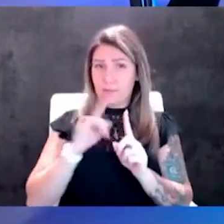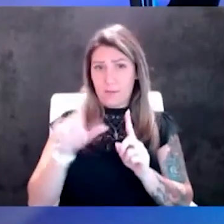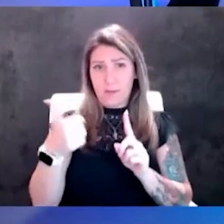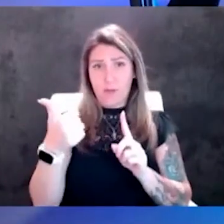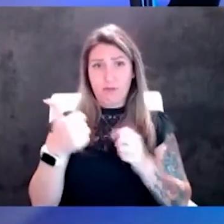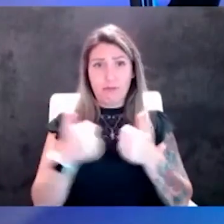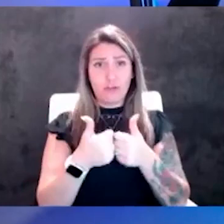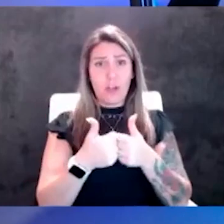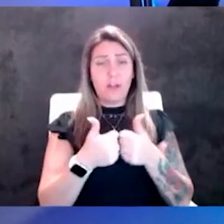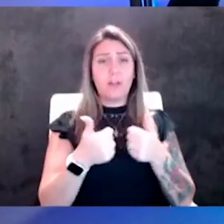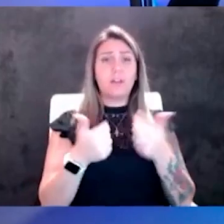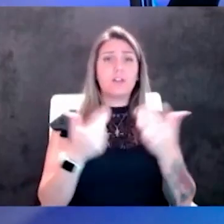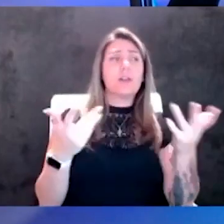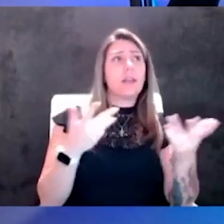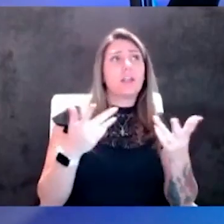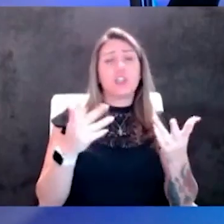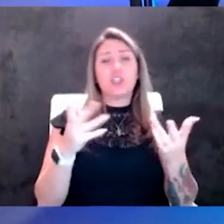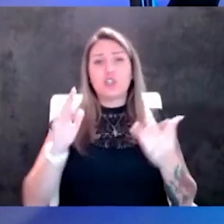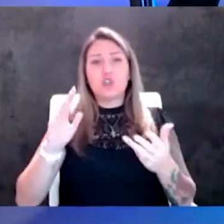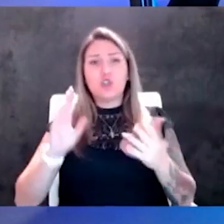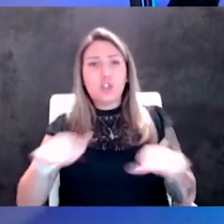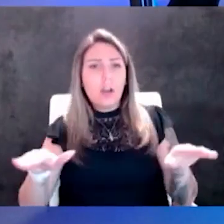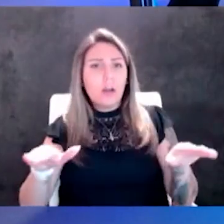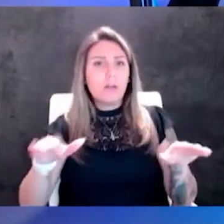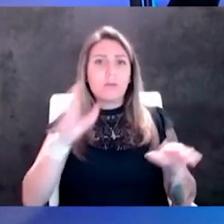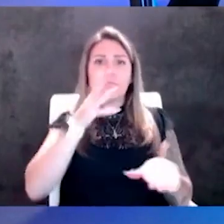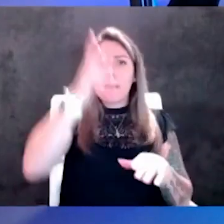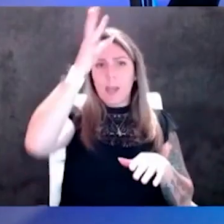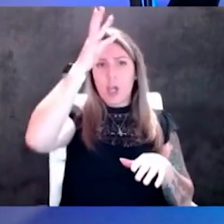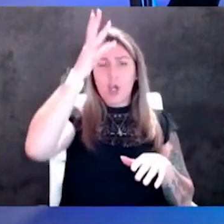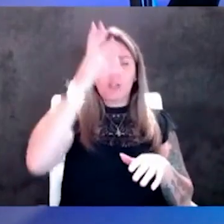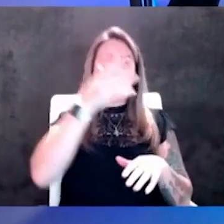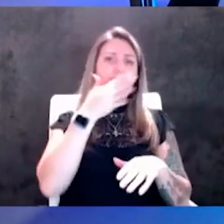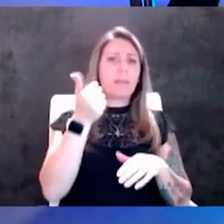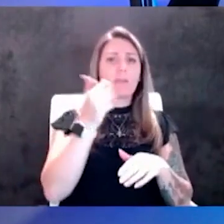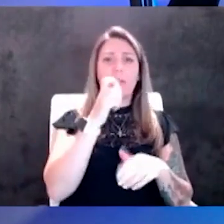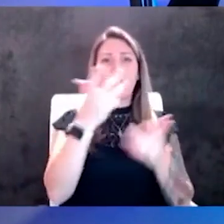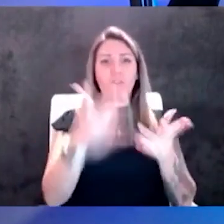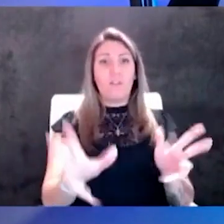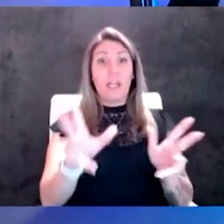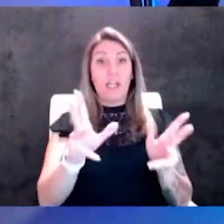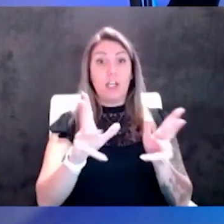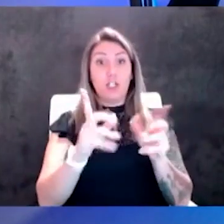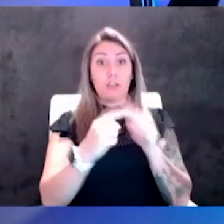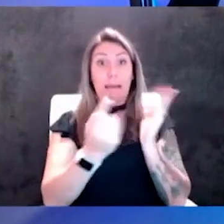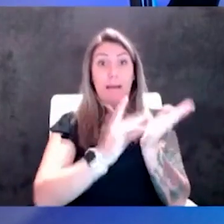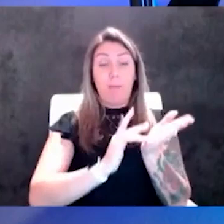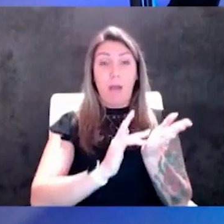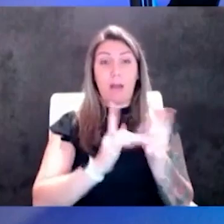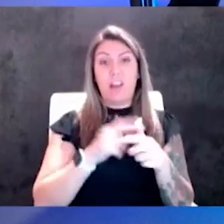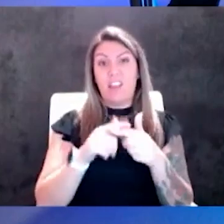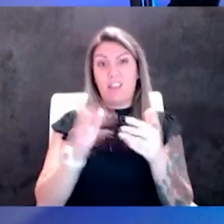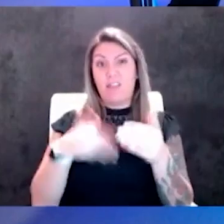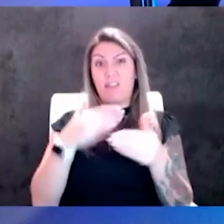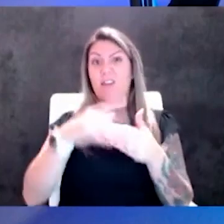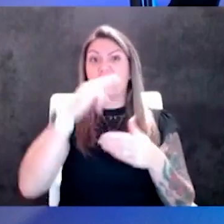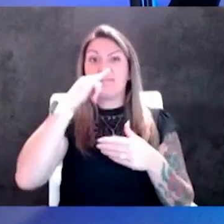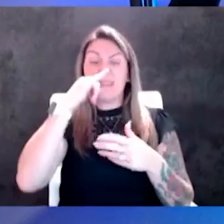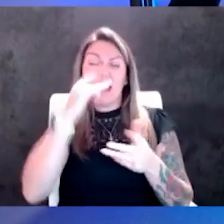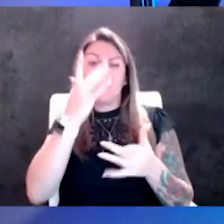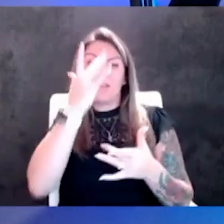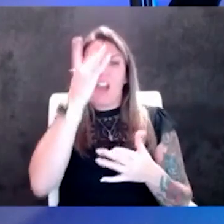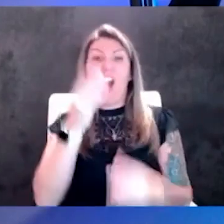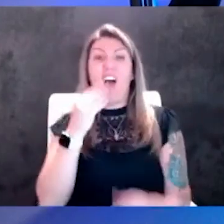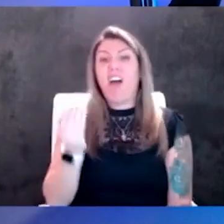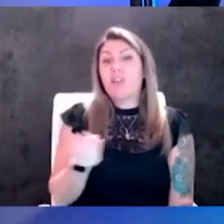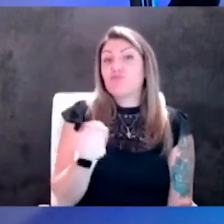children, even parents, their kids get better, they don't finish the antibiotic. The next kid to get sick, and they're like, I'm just going to get some leftover antibiotic.